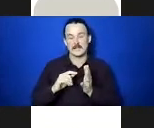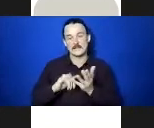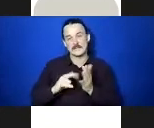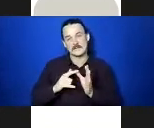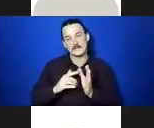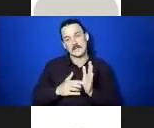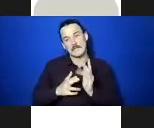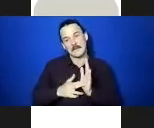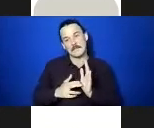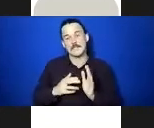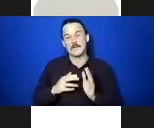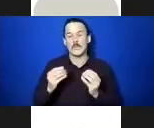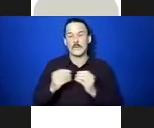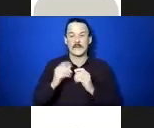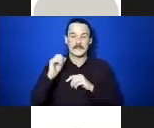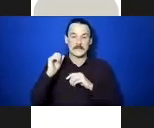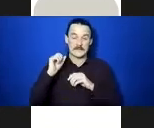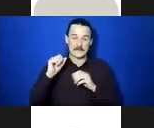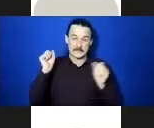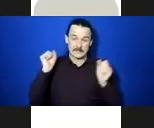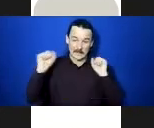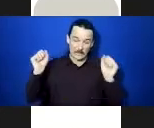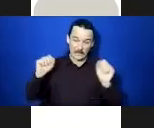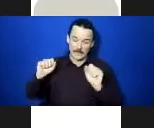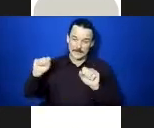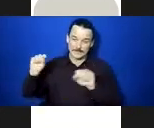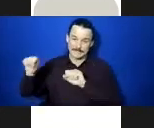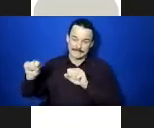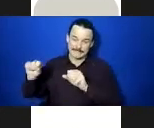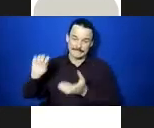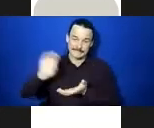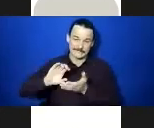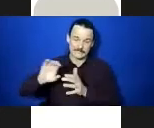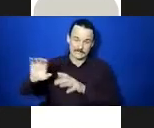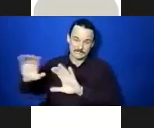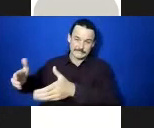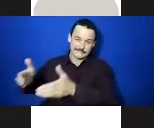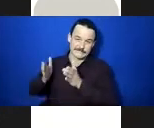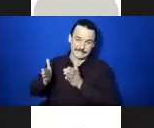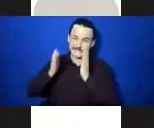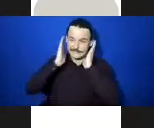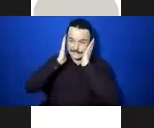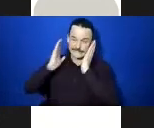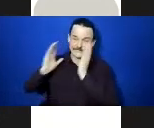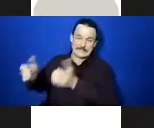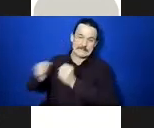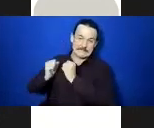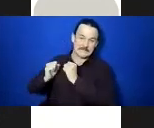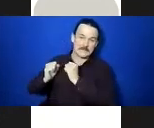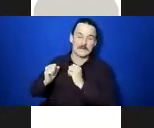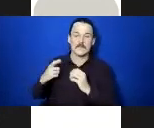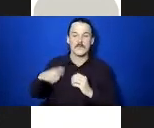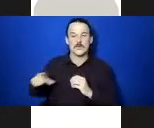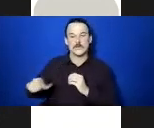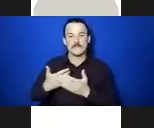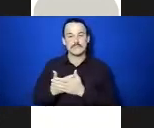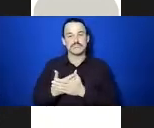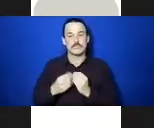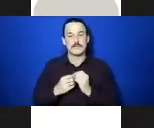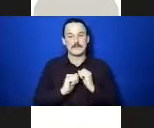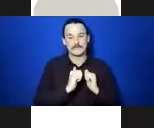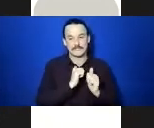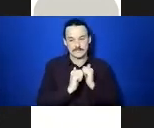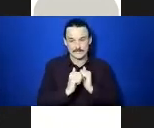her affair with his brother. These studies, as with the three case studies I've presented, have seen the use of